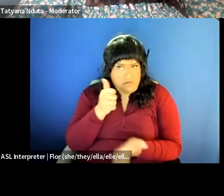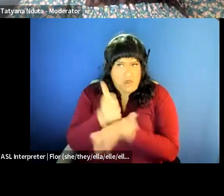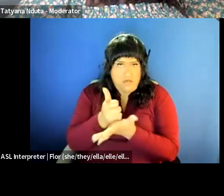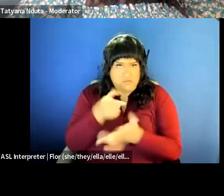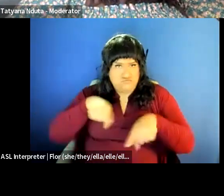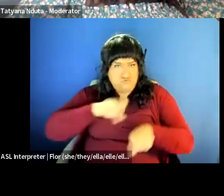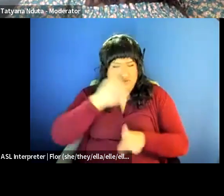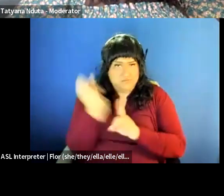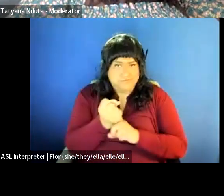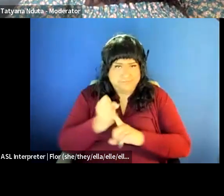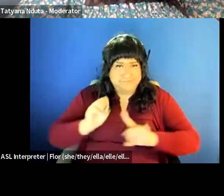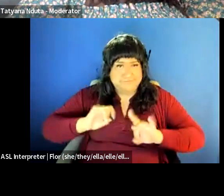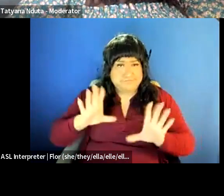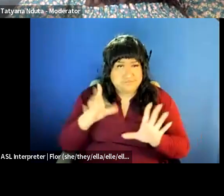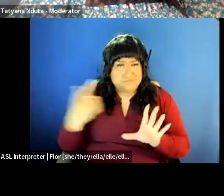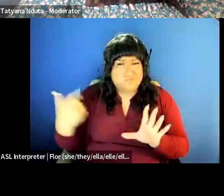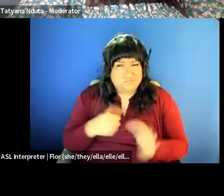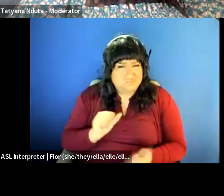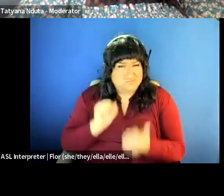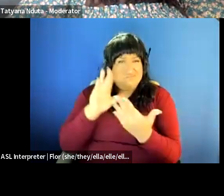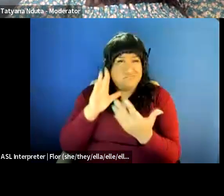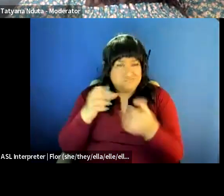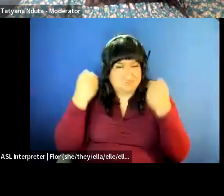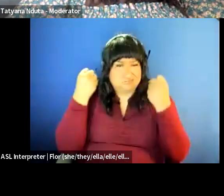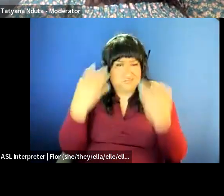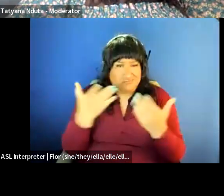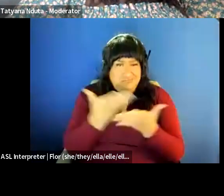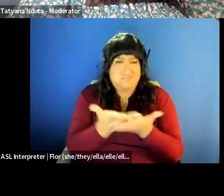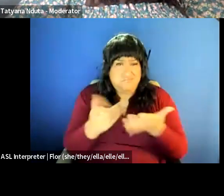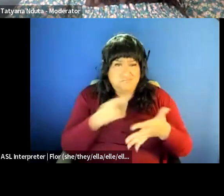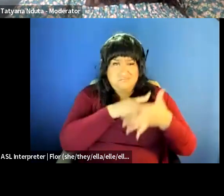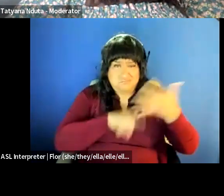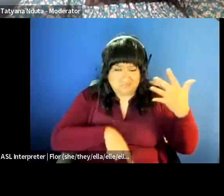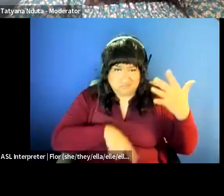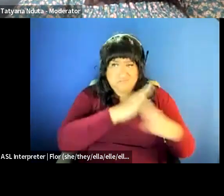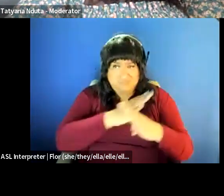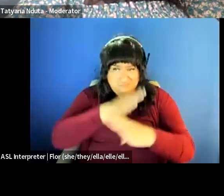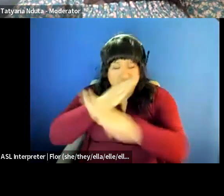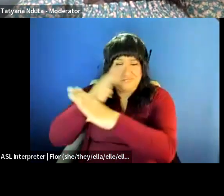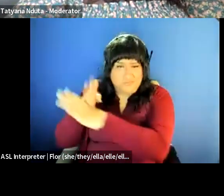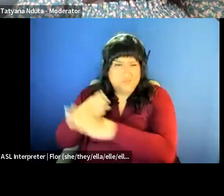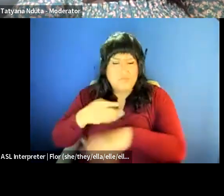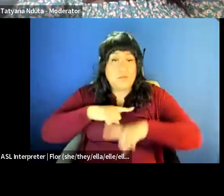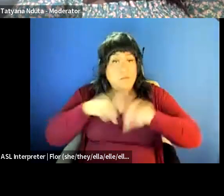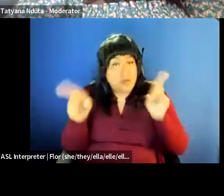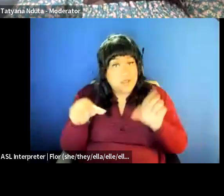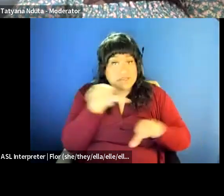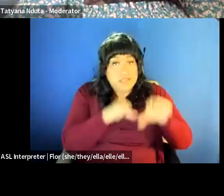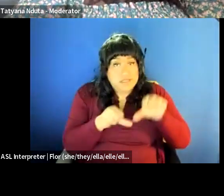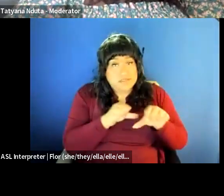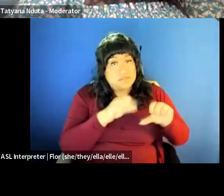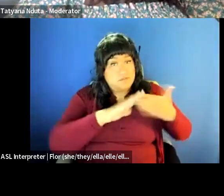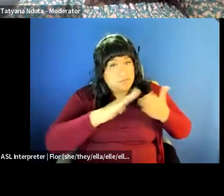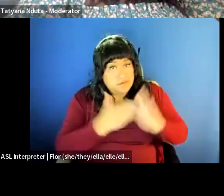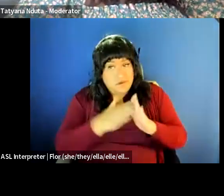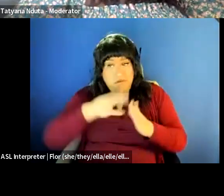So we're up against a lot, but I think the silence of the scientific community, the provider community, those, you know, has to be changed in that